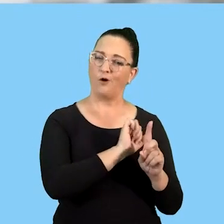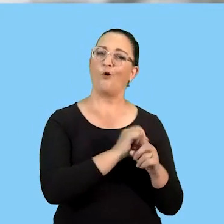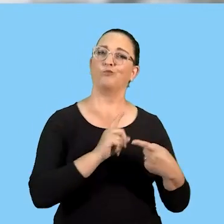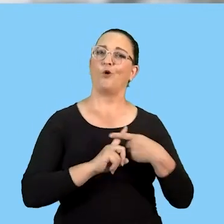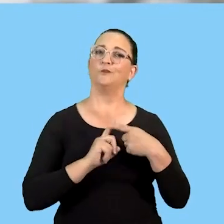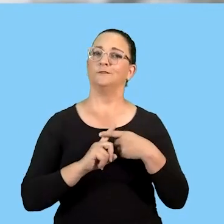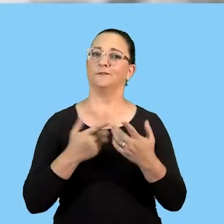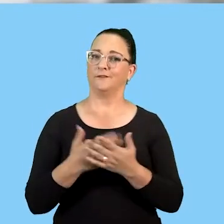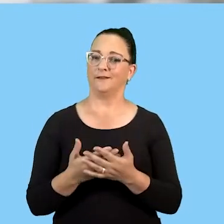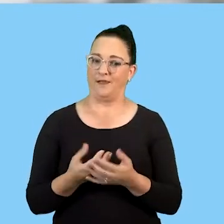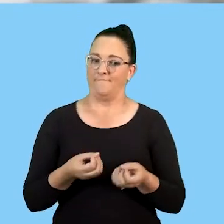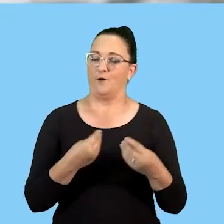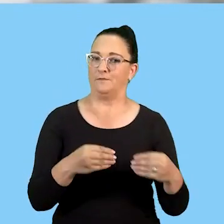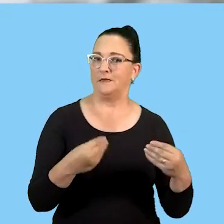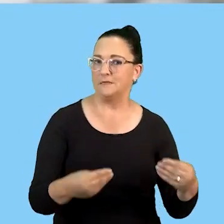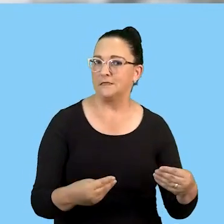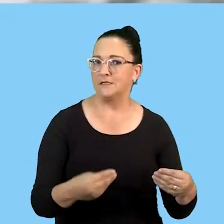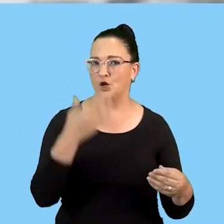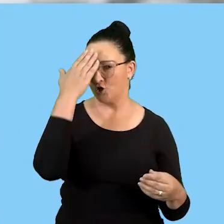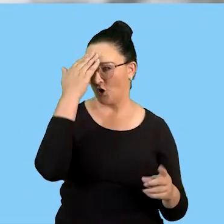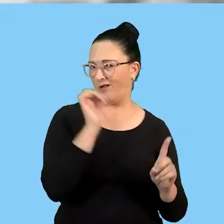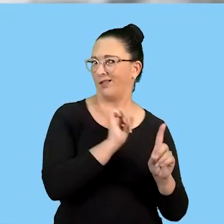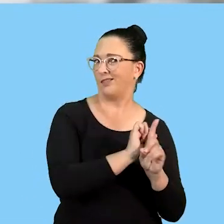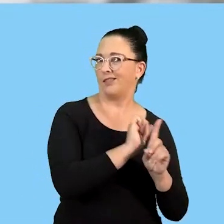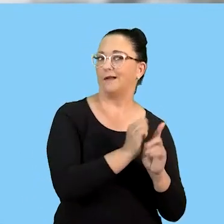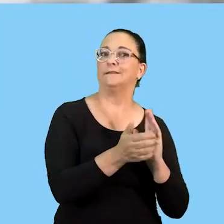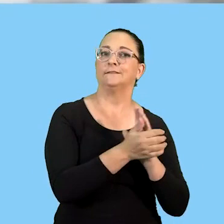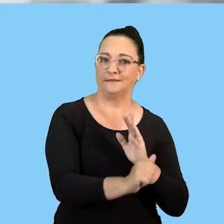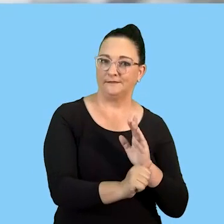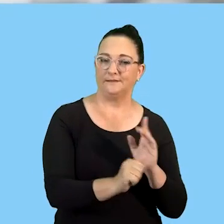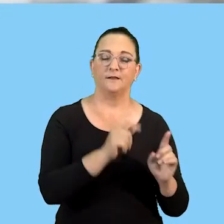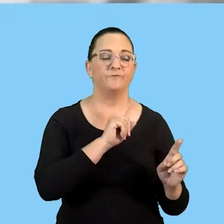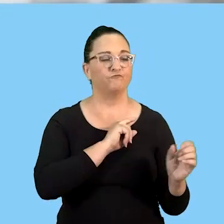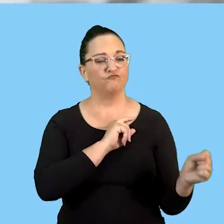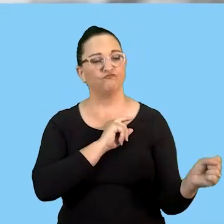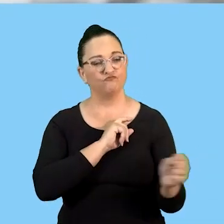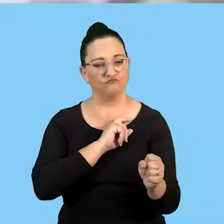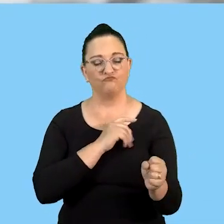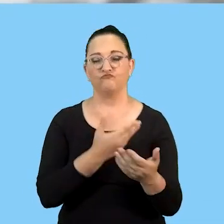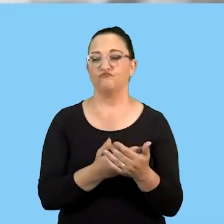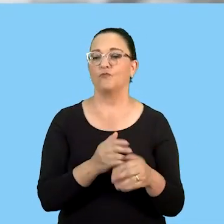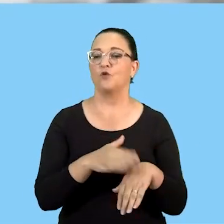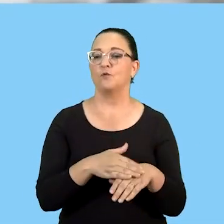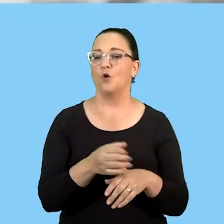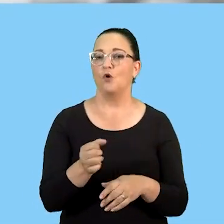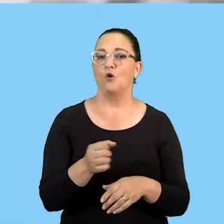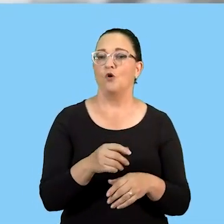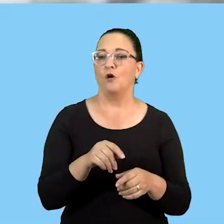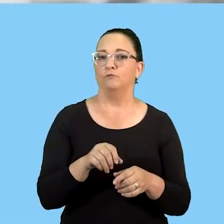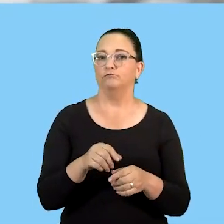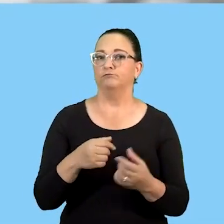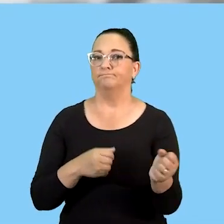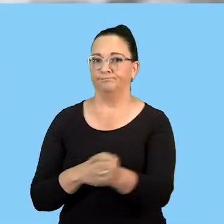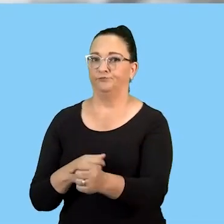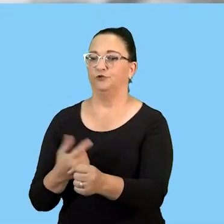contribute positively to the business. Therefore, if they know about it, they are able to place me in places where I will be